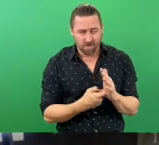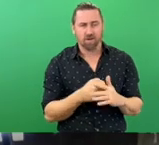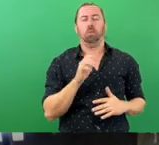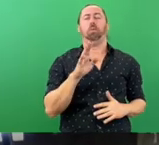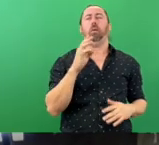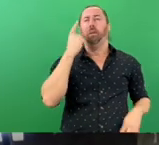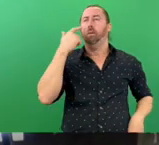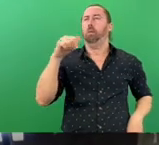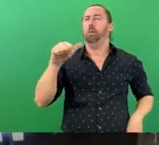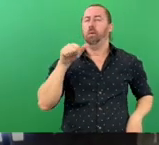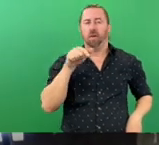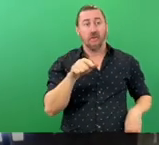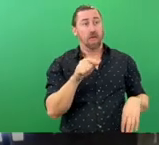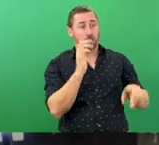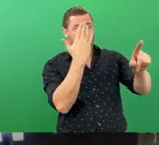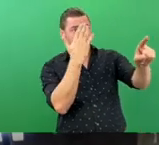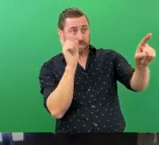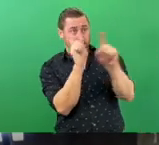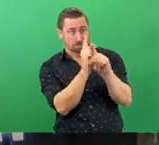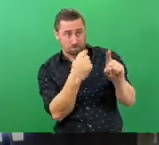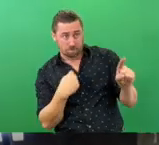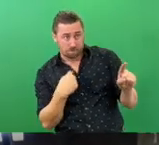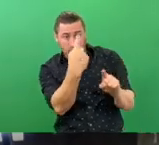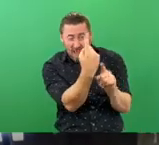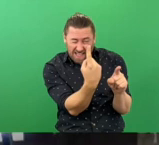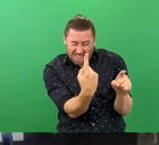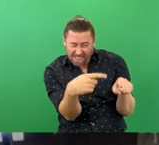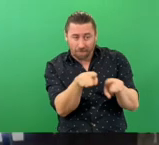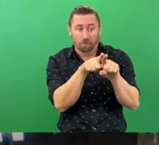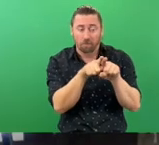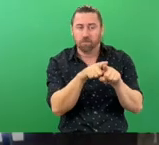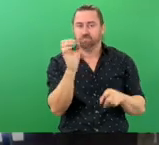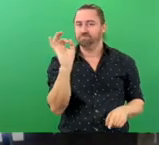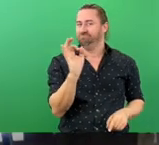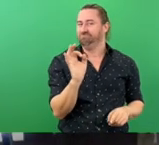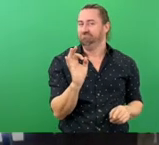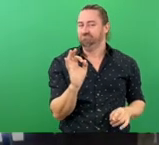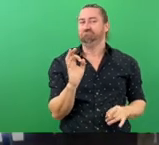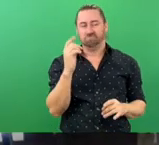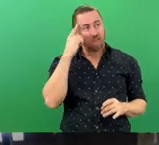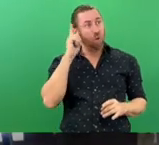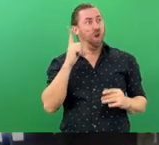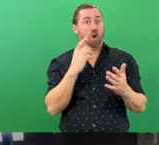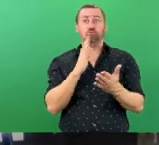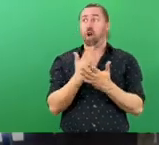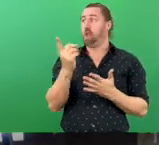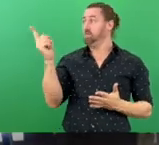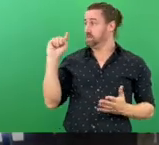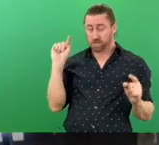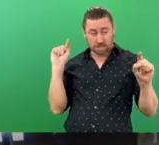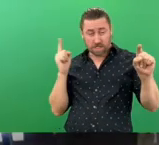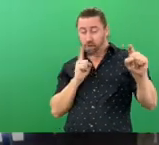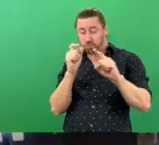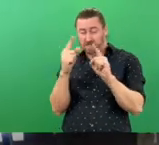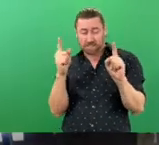of the thinking that mirror likeness means an exact duplicate of yourself or of reality, because as